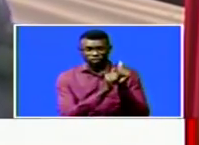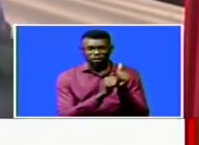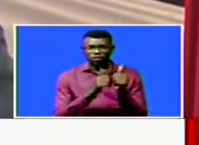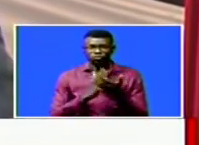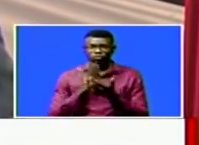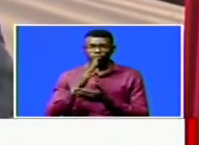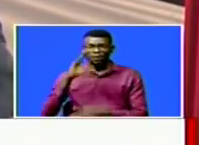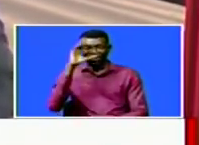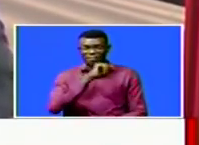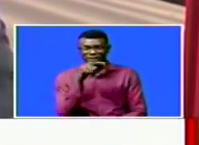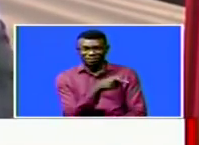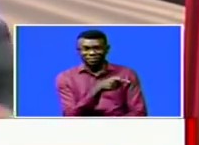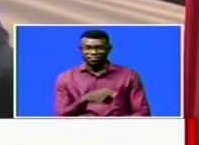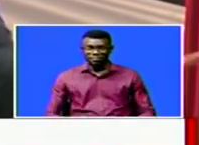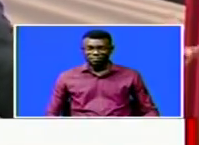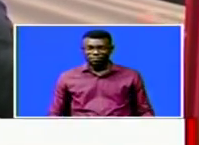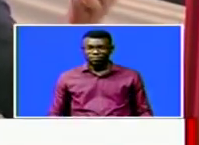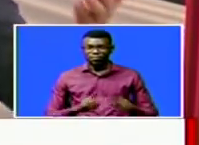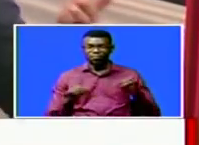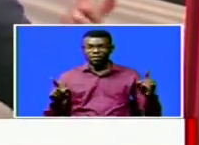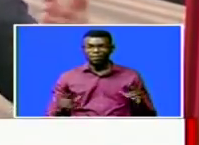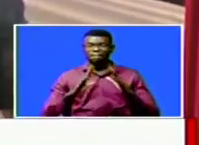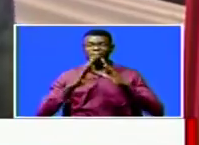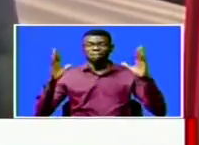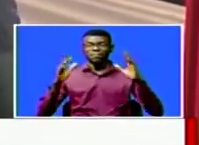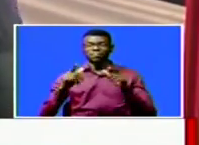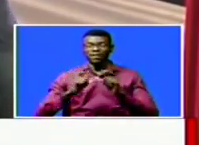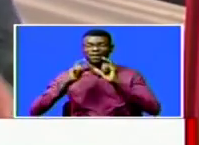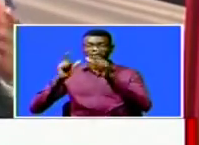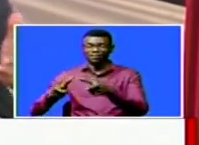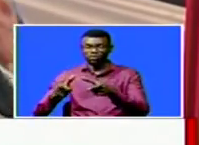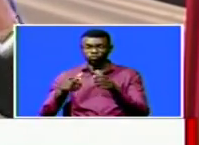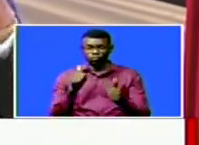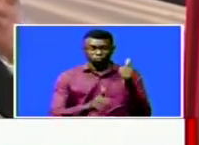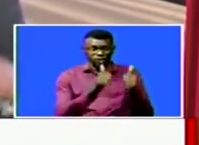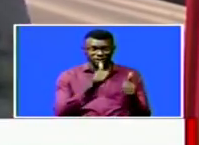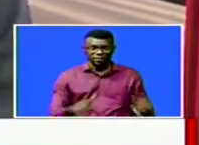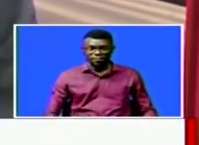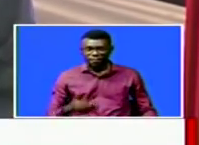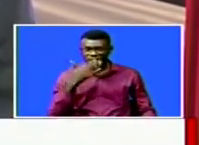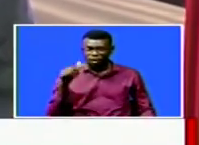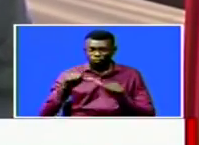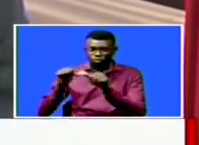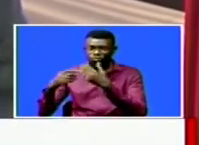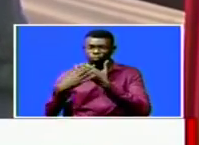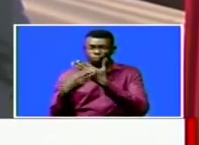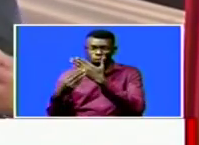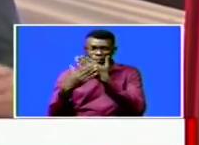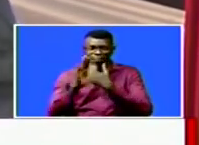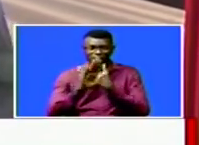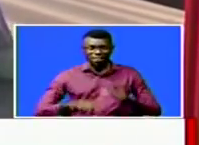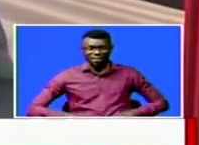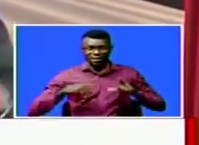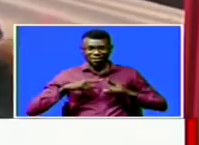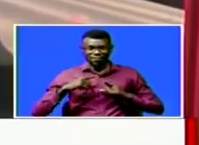him, but the greatest gift that we can give him is to continue to emulate his